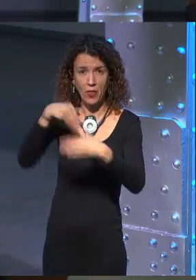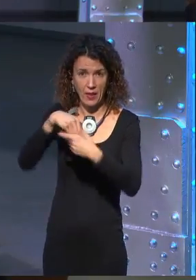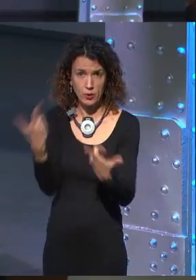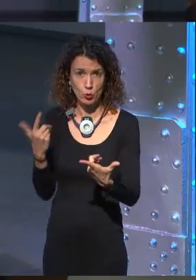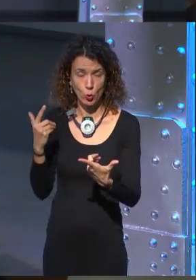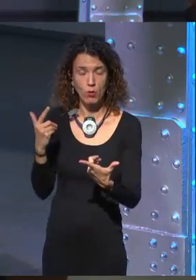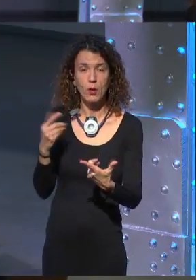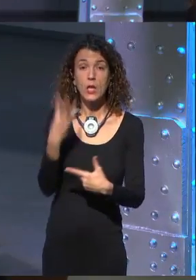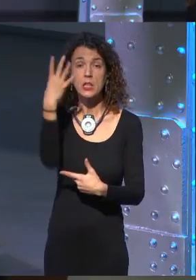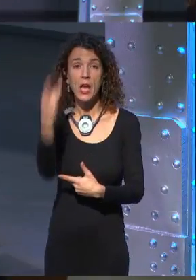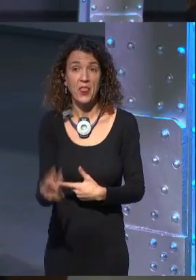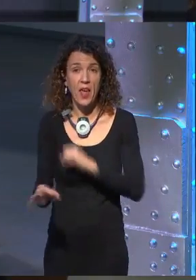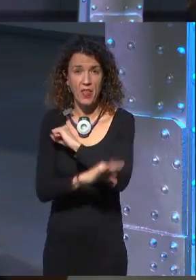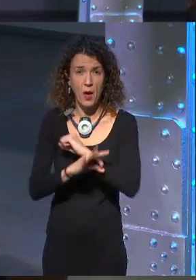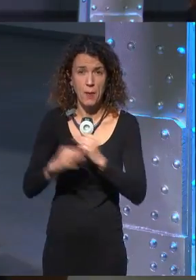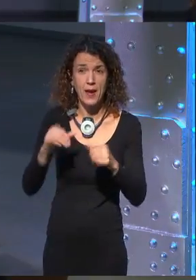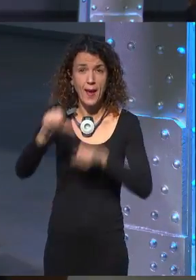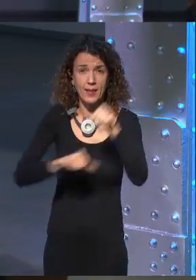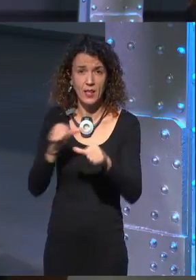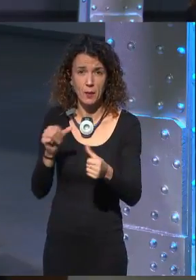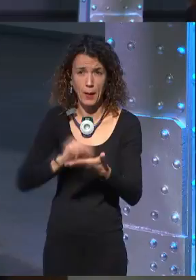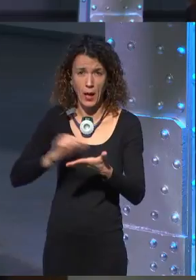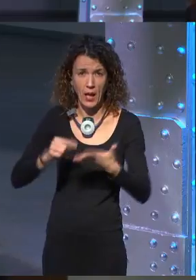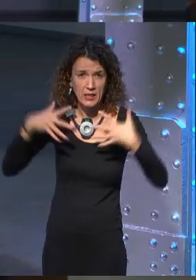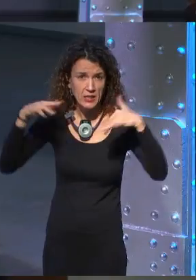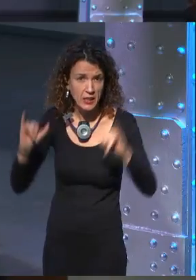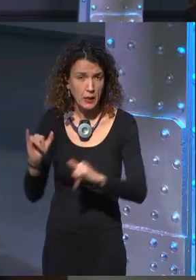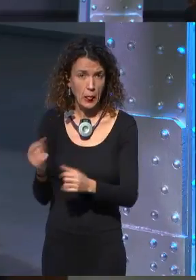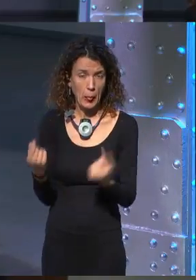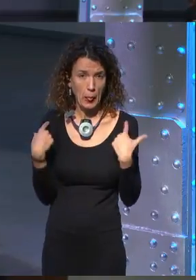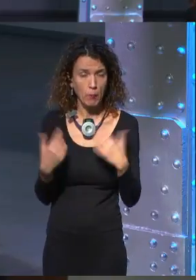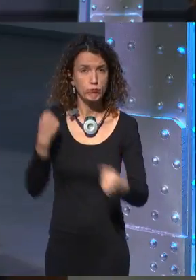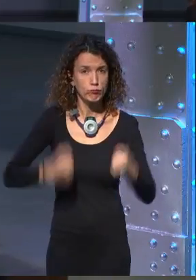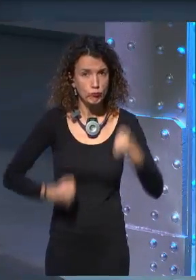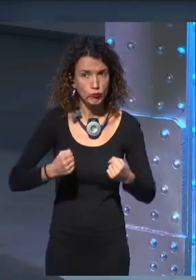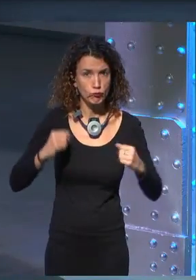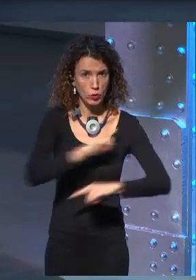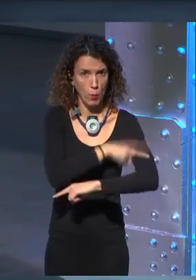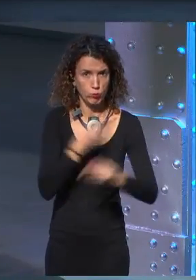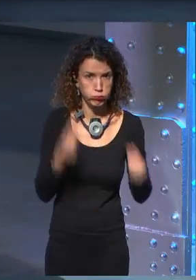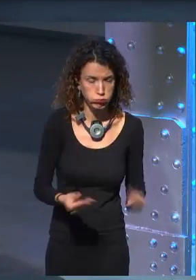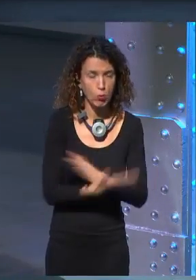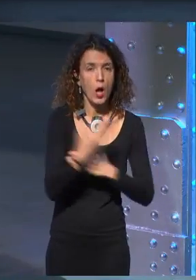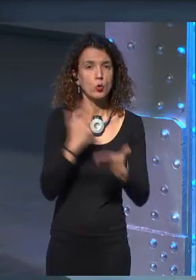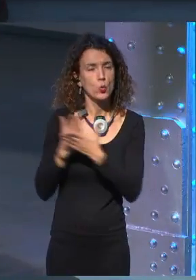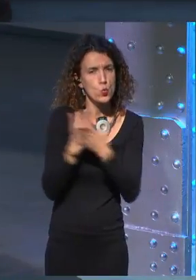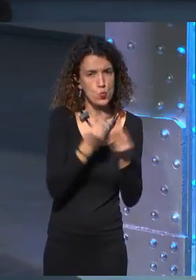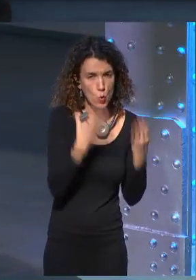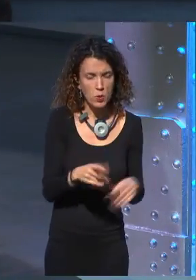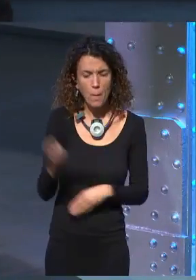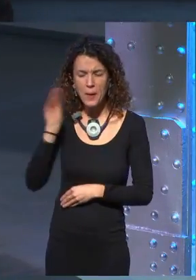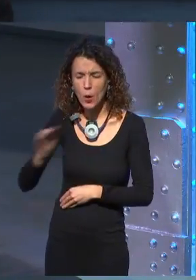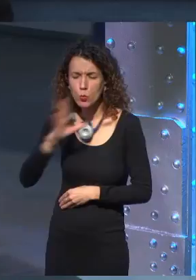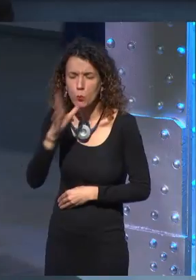didn't do his chemistry homework. Very unlike him. He was a good athlete and a good student. I said, why aren't you doing your homework? He said, well, I've